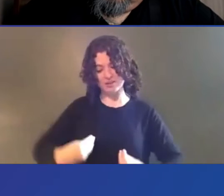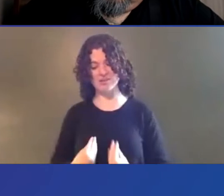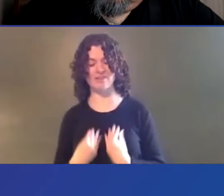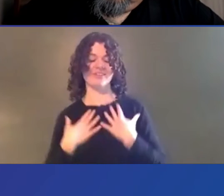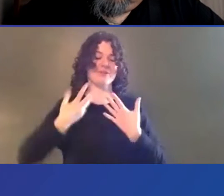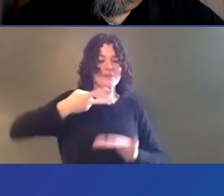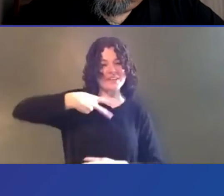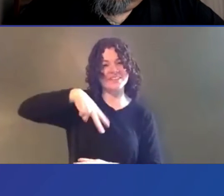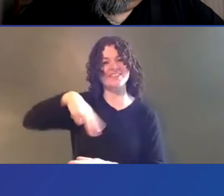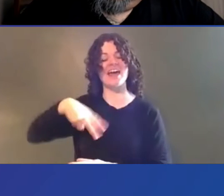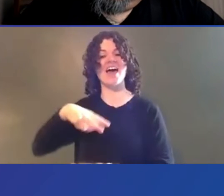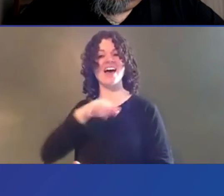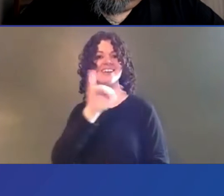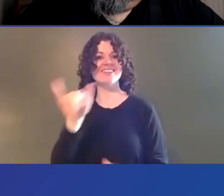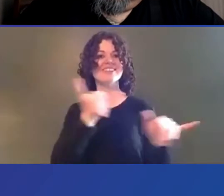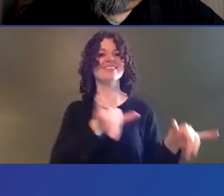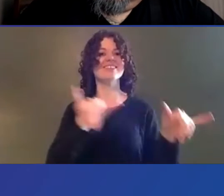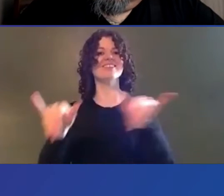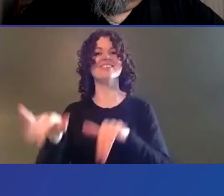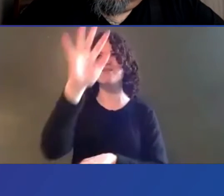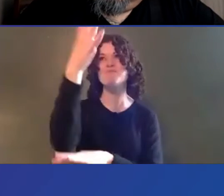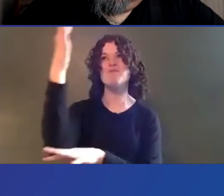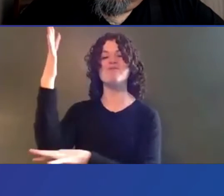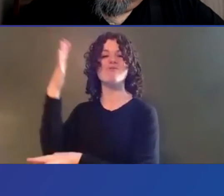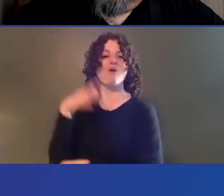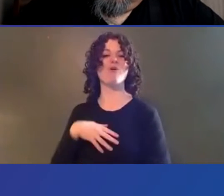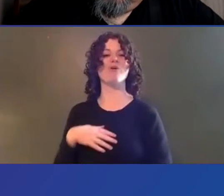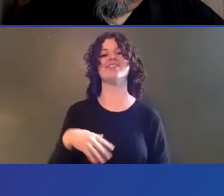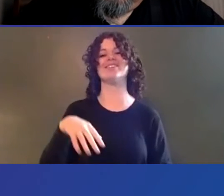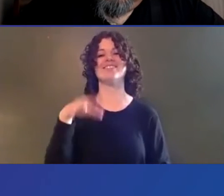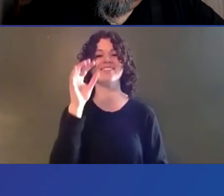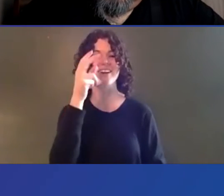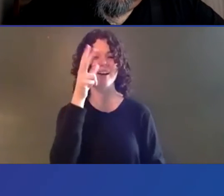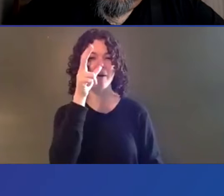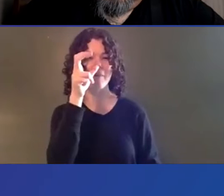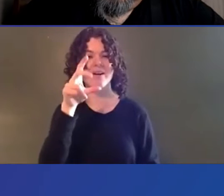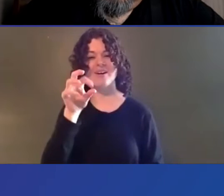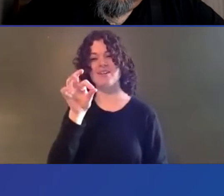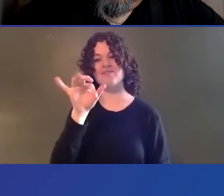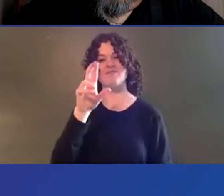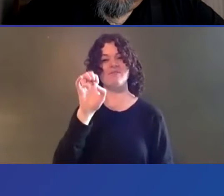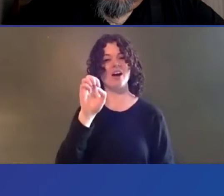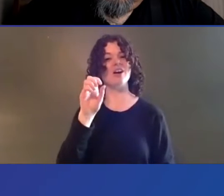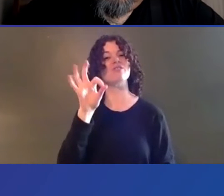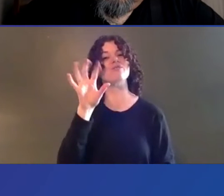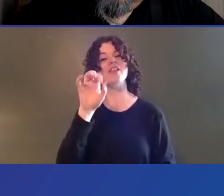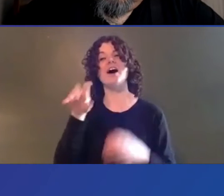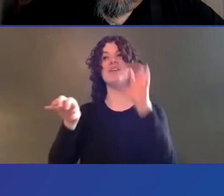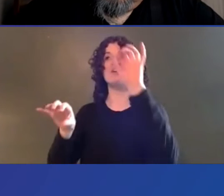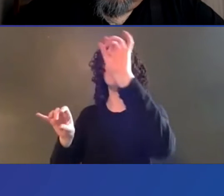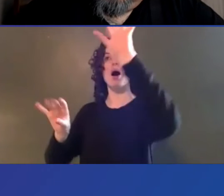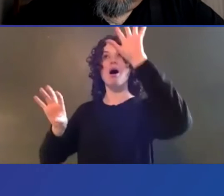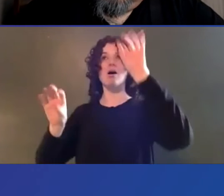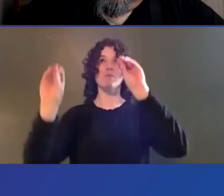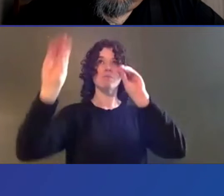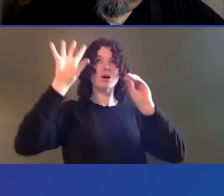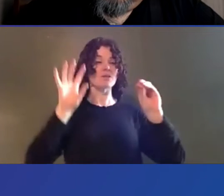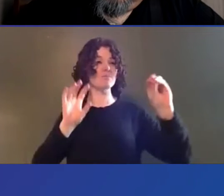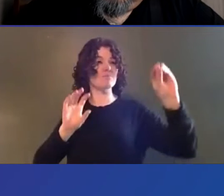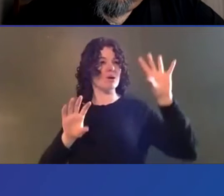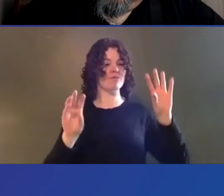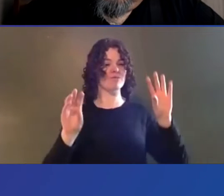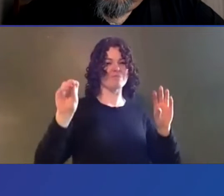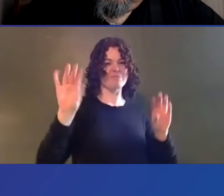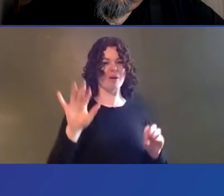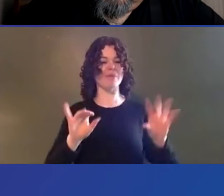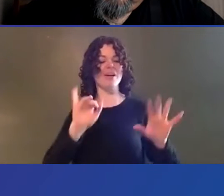you see it, and then when it's over, it goes. And when it's time for us to go, sometimes it's sad, sometimes it's hurt, but like, just believe in the